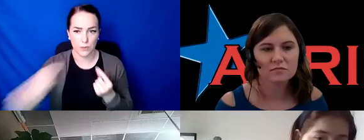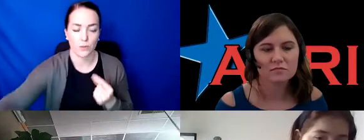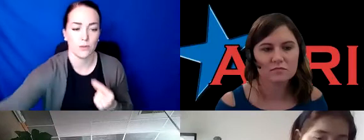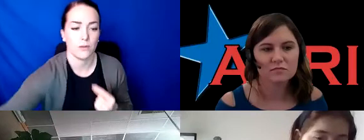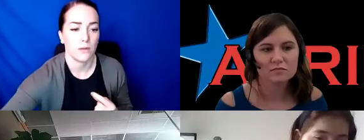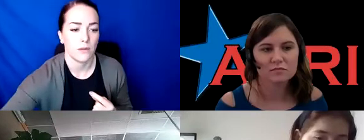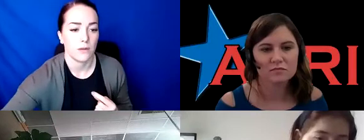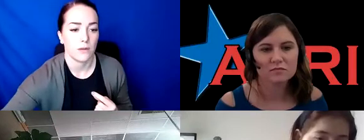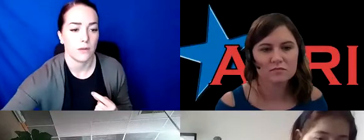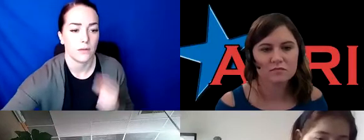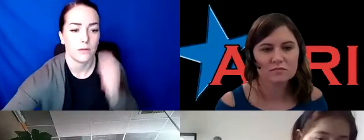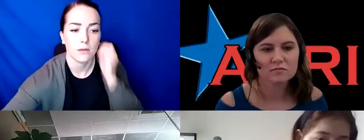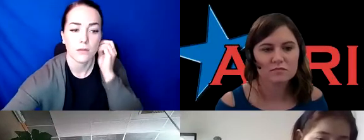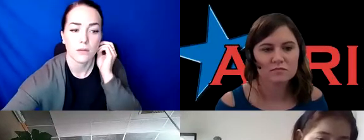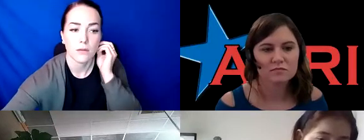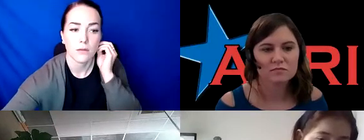of like having a mental health